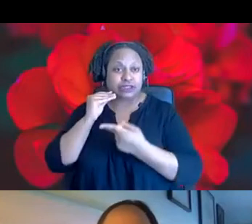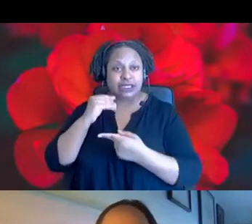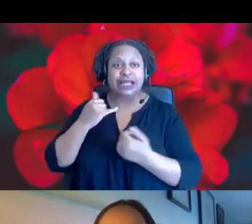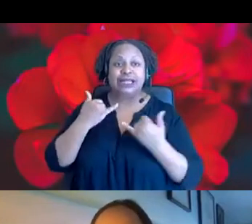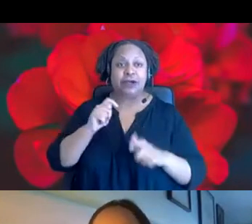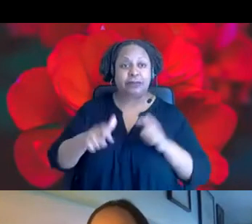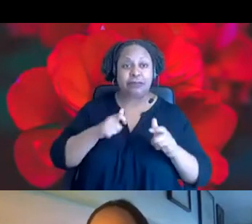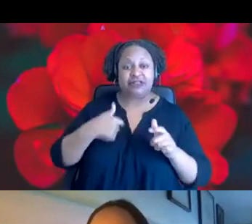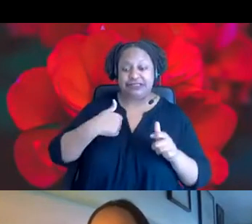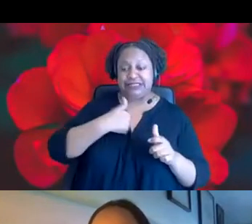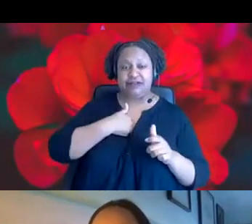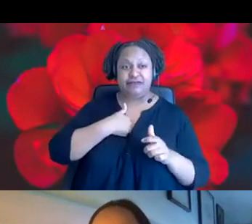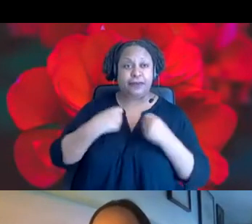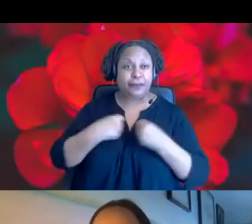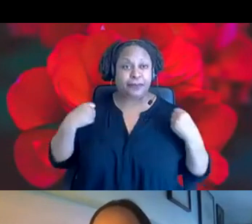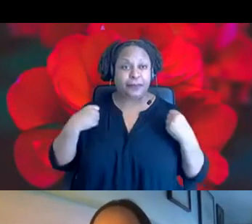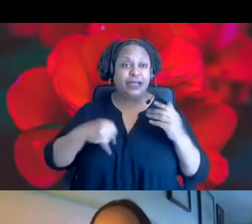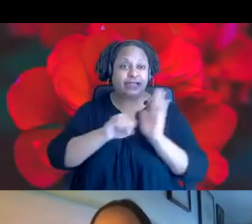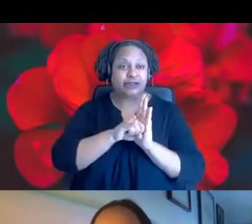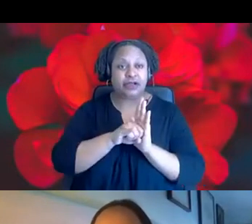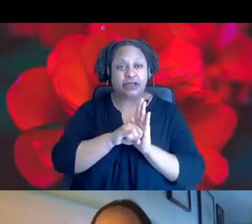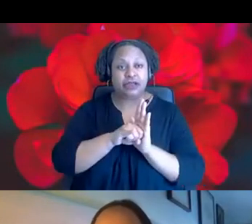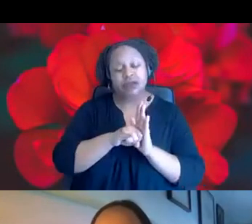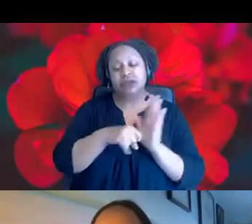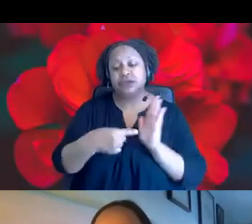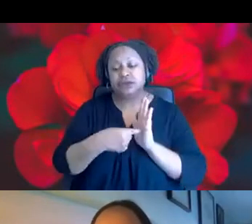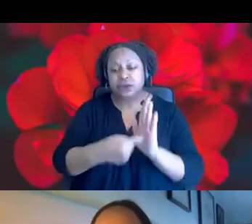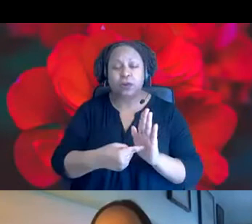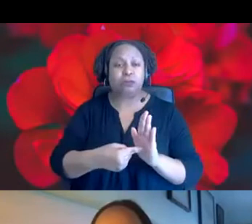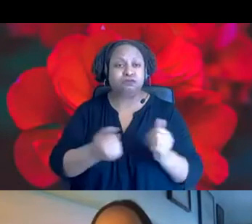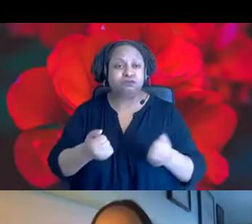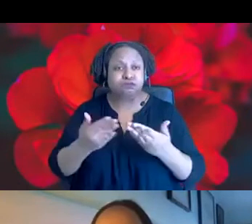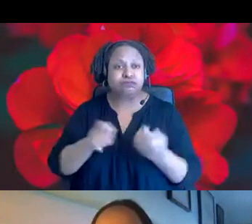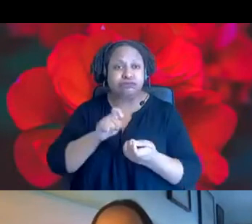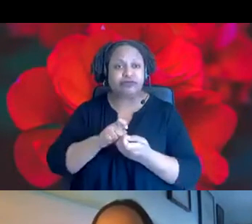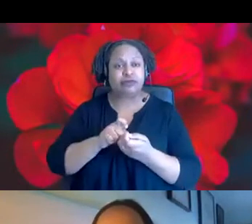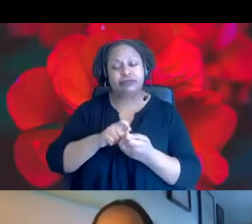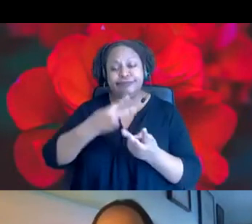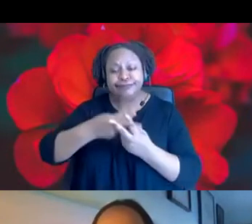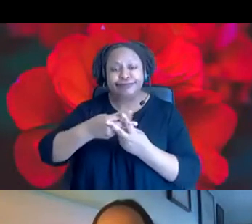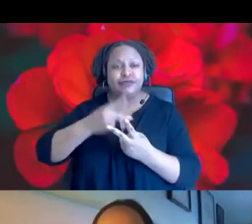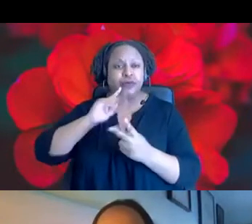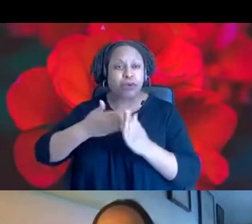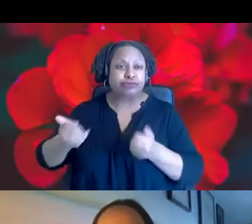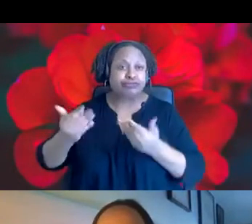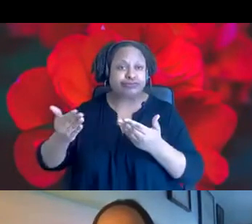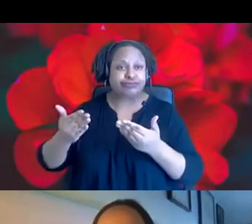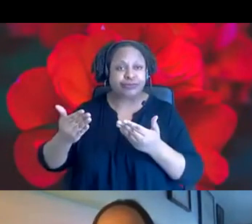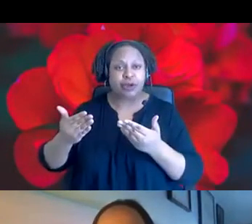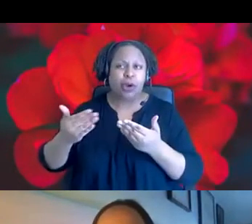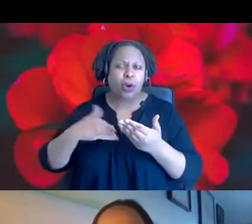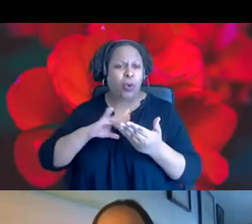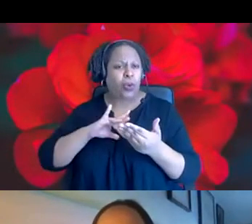And it's all like, and you say you spoke about funders, but even just in terms